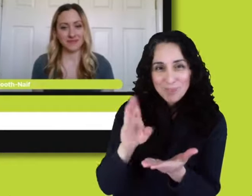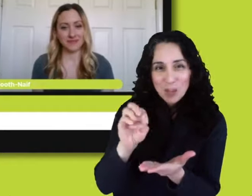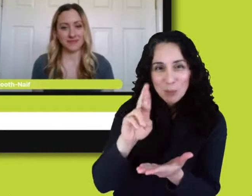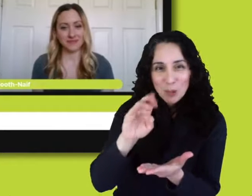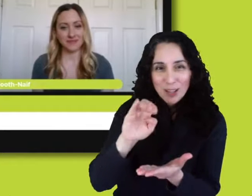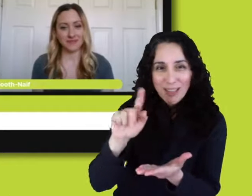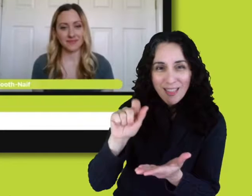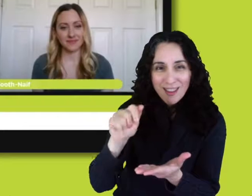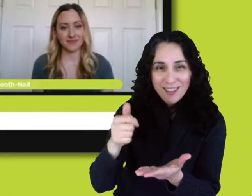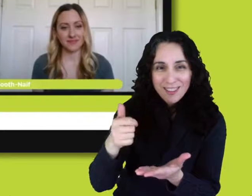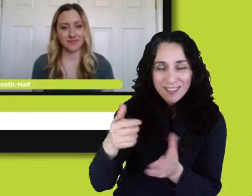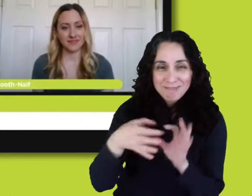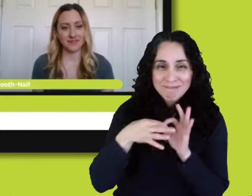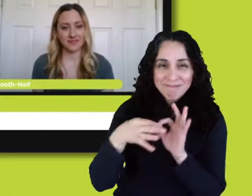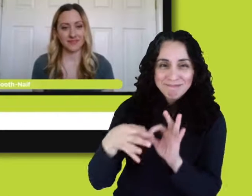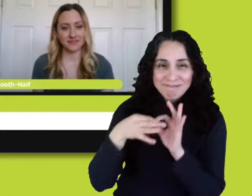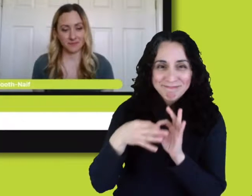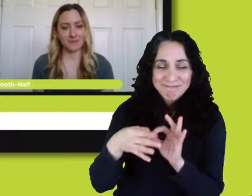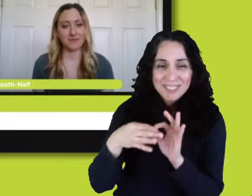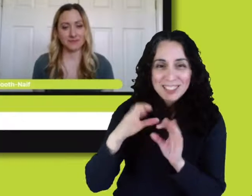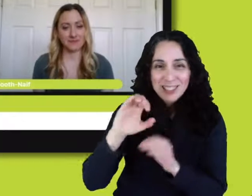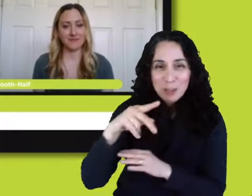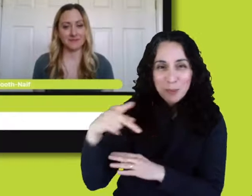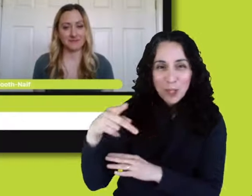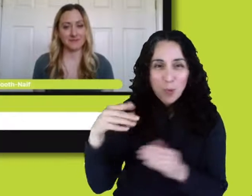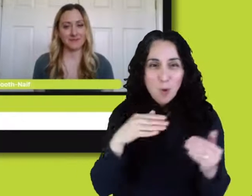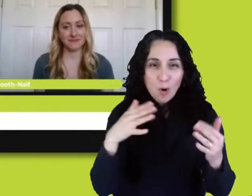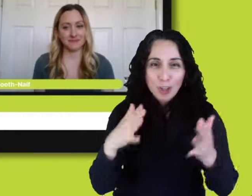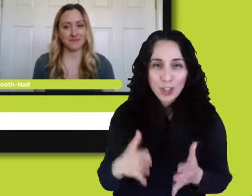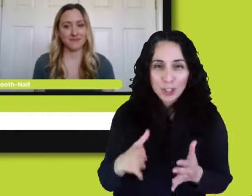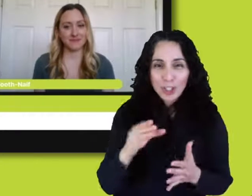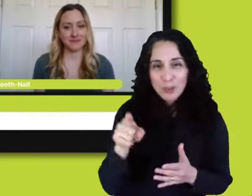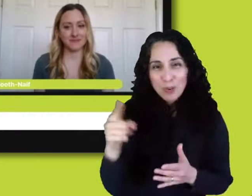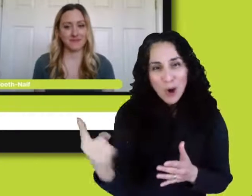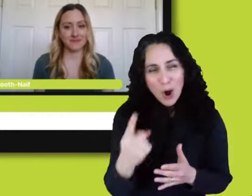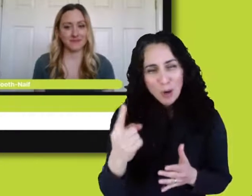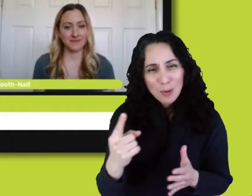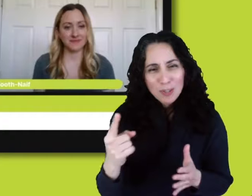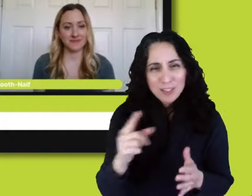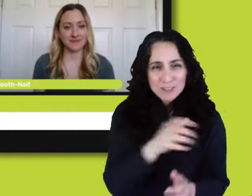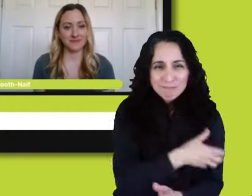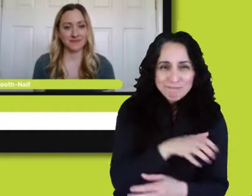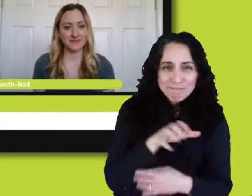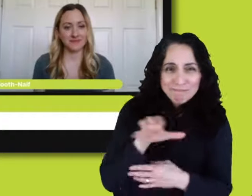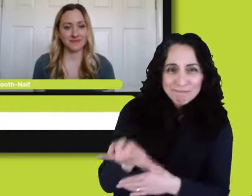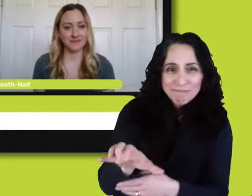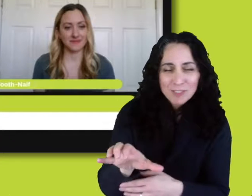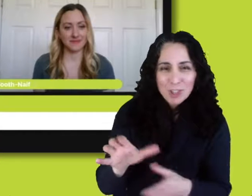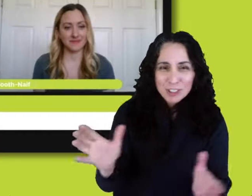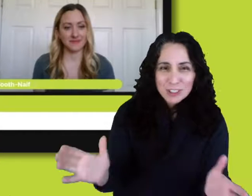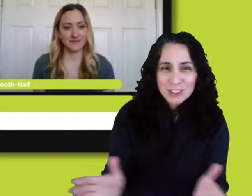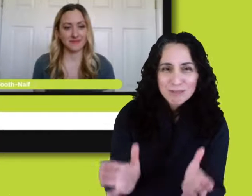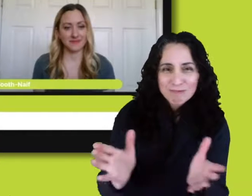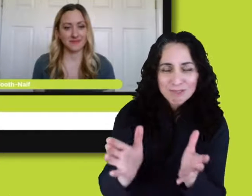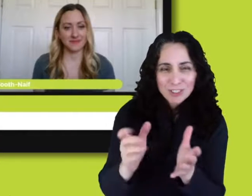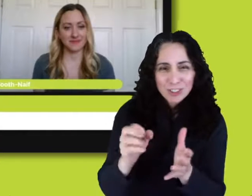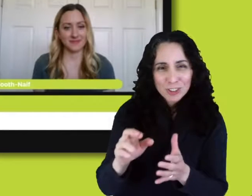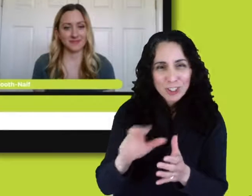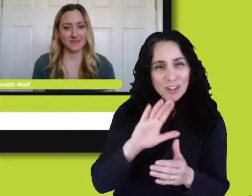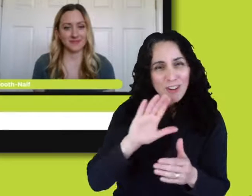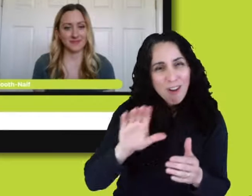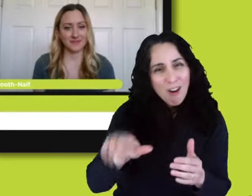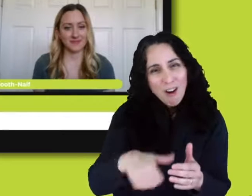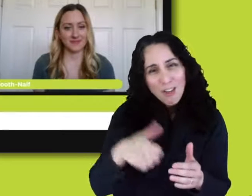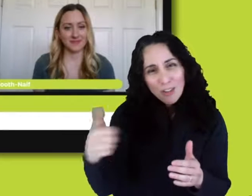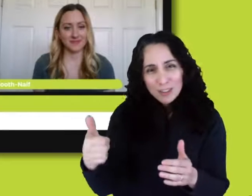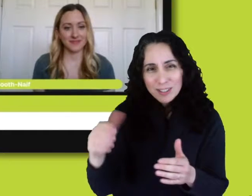being a fellow CP warrior, and just you always being super empowering and encouraging for her